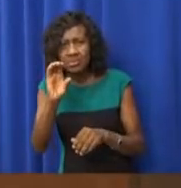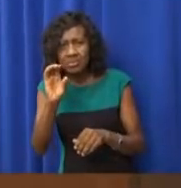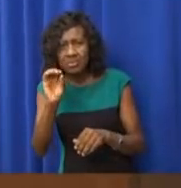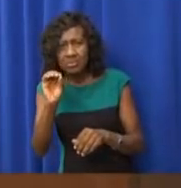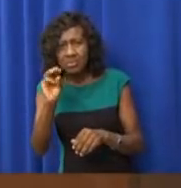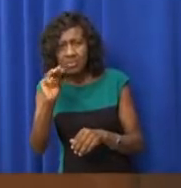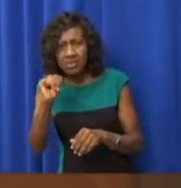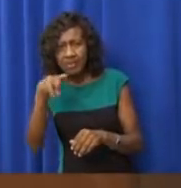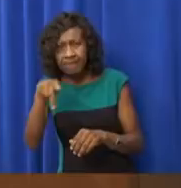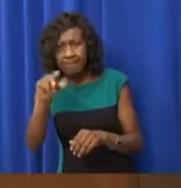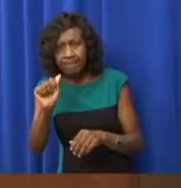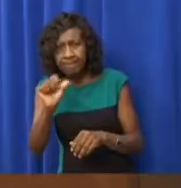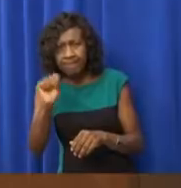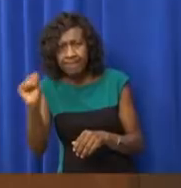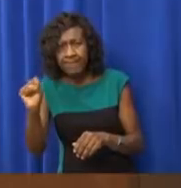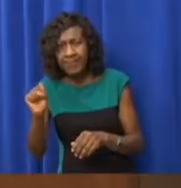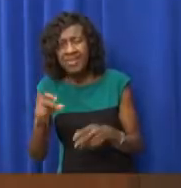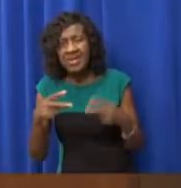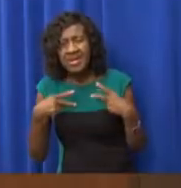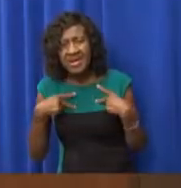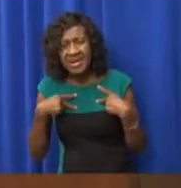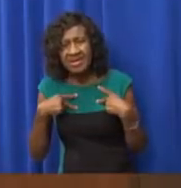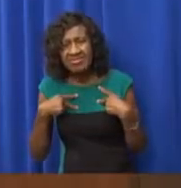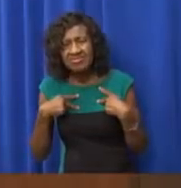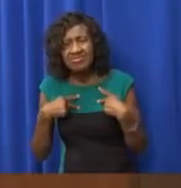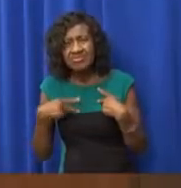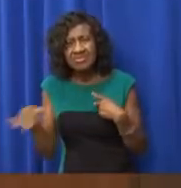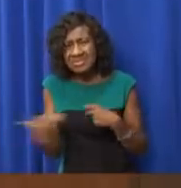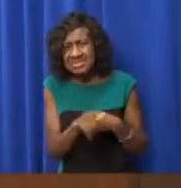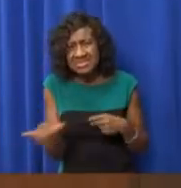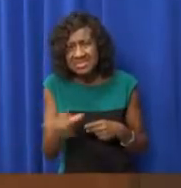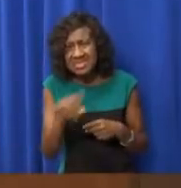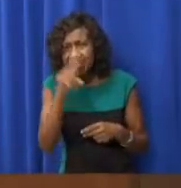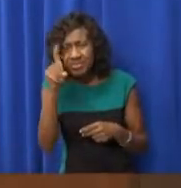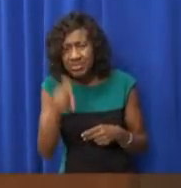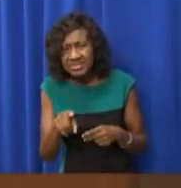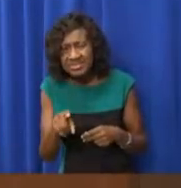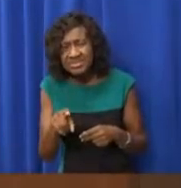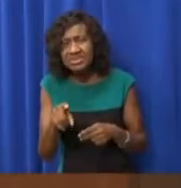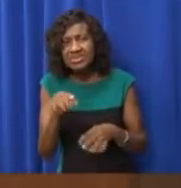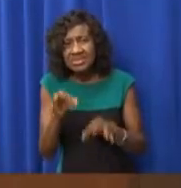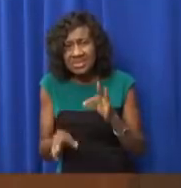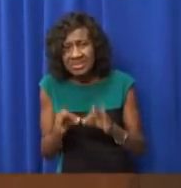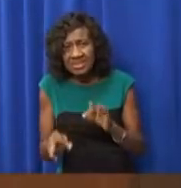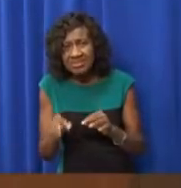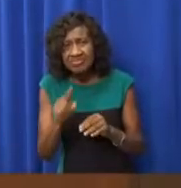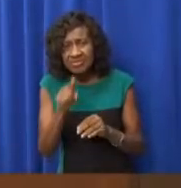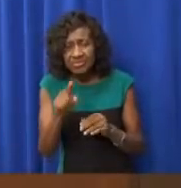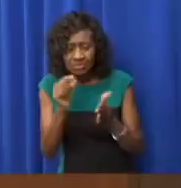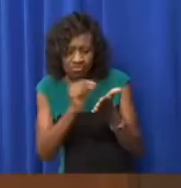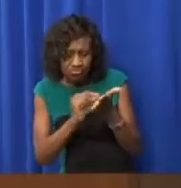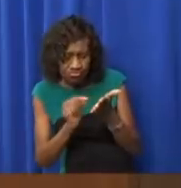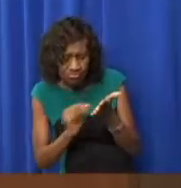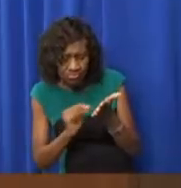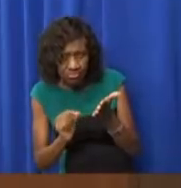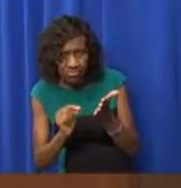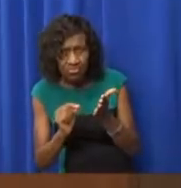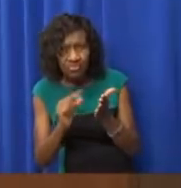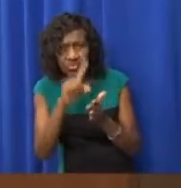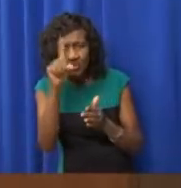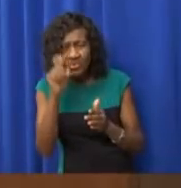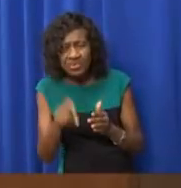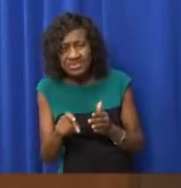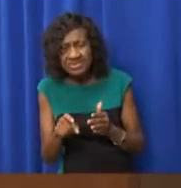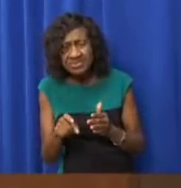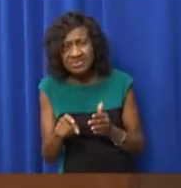might be easier if they were presented in a written format to answer all of the different queries that you had, and it could be that some graphs might help as